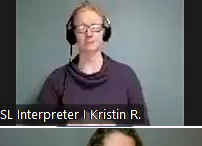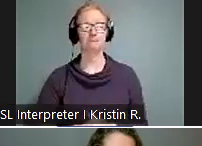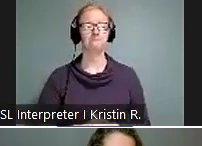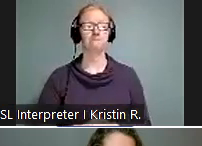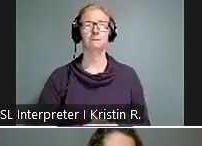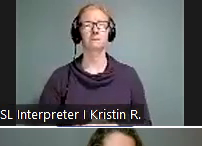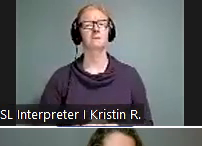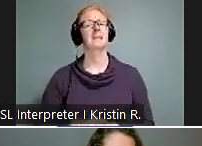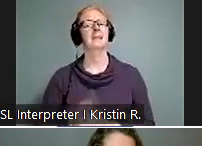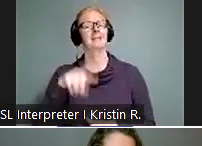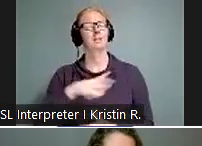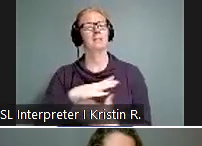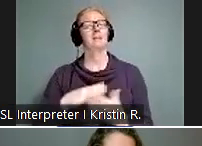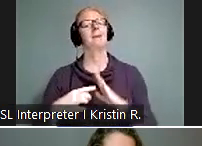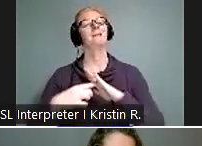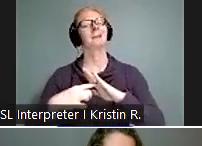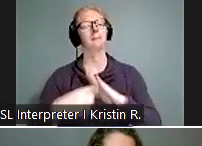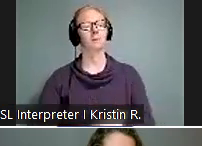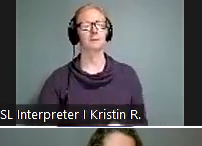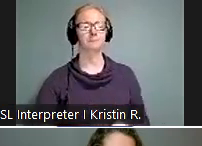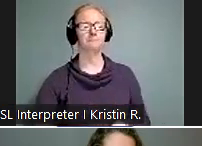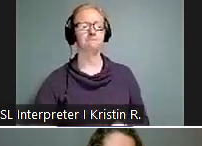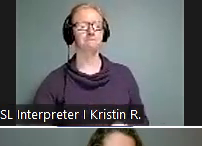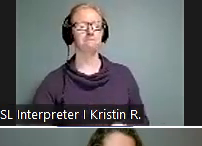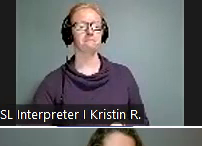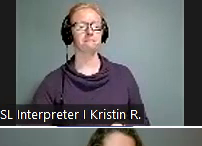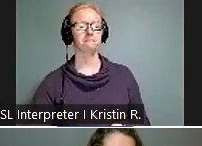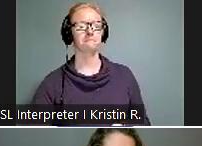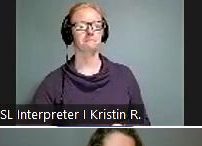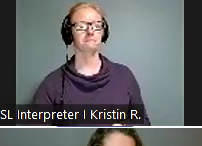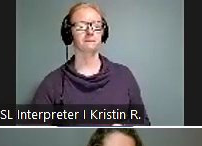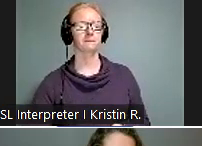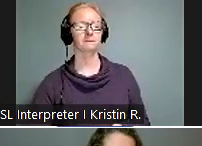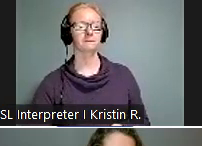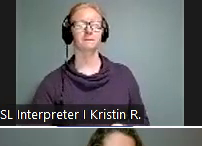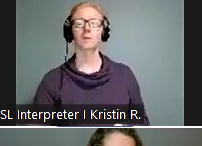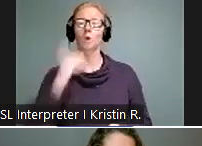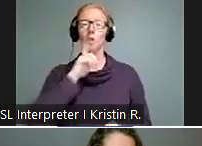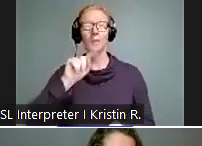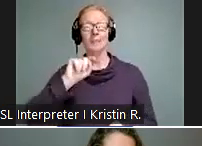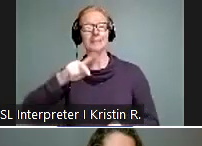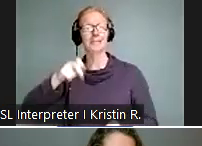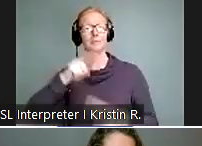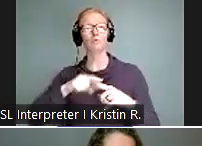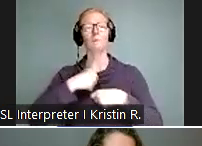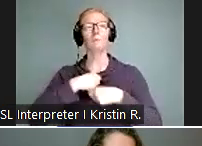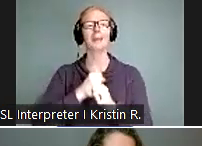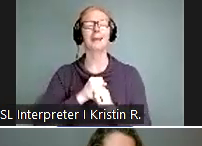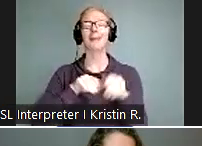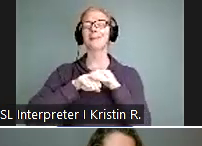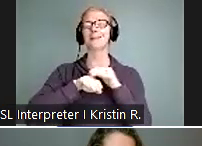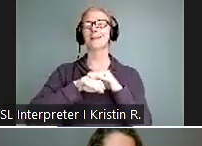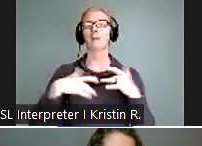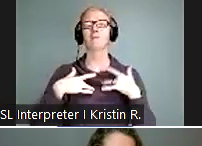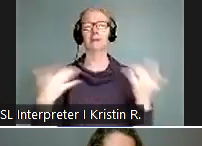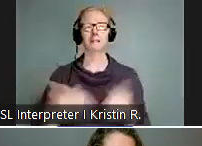These are some examples of tips to create an accessible event. Once again, this